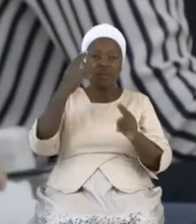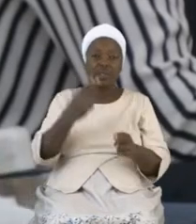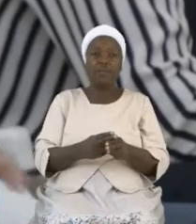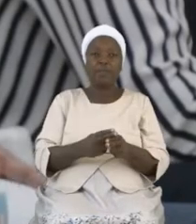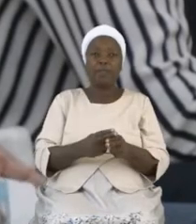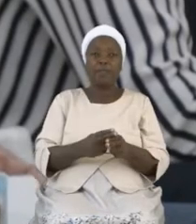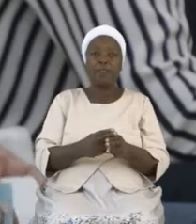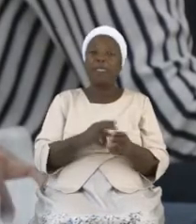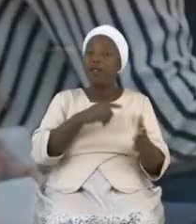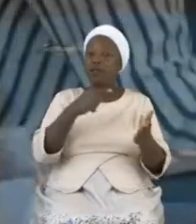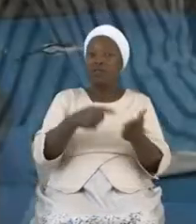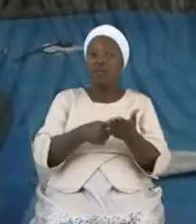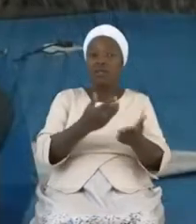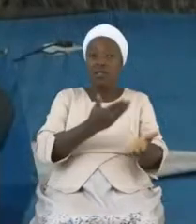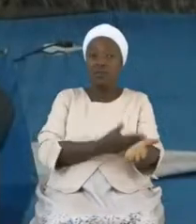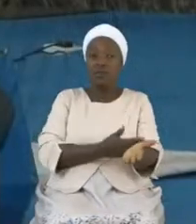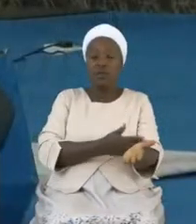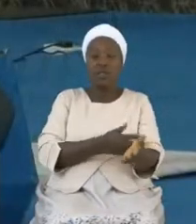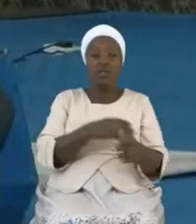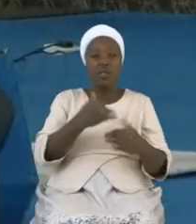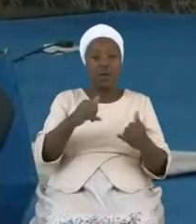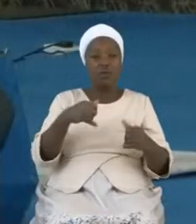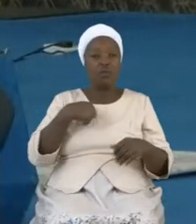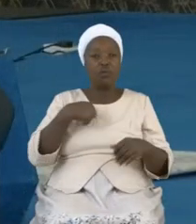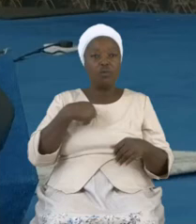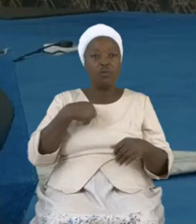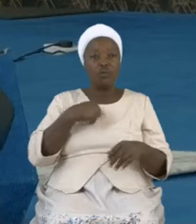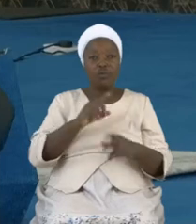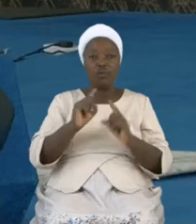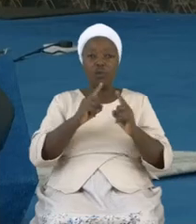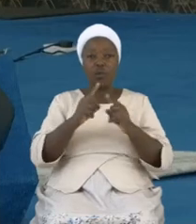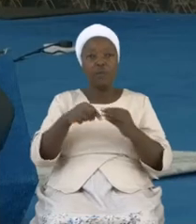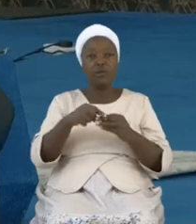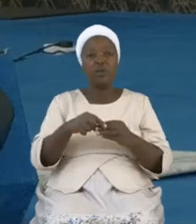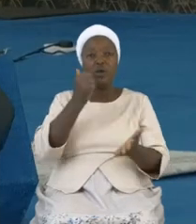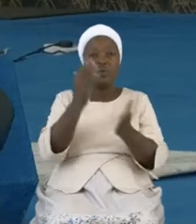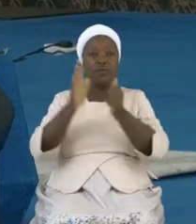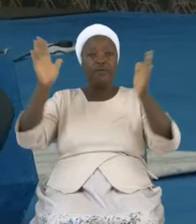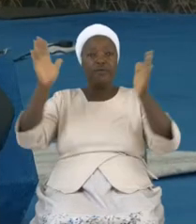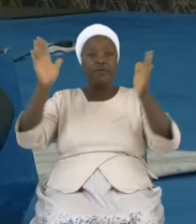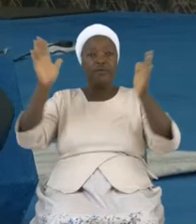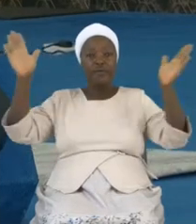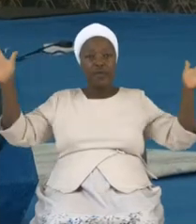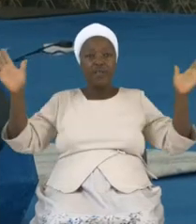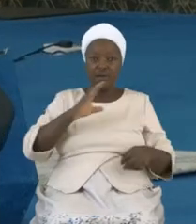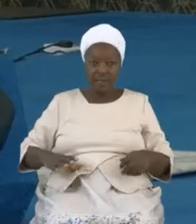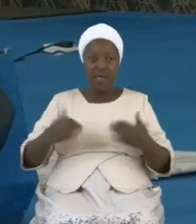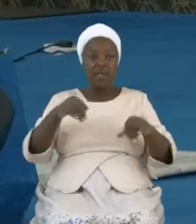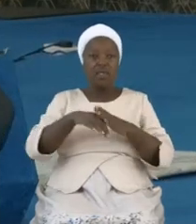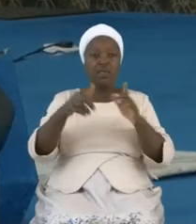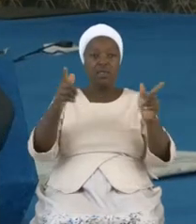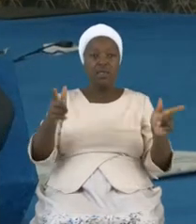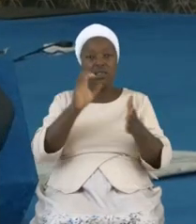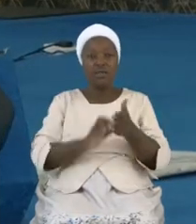about crucified with Christ. And I'm reading from Galatians chapter 2, reading from verse 20. Galatians chapter 2,